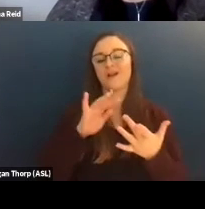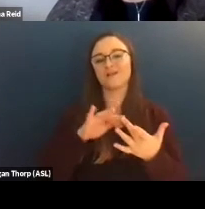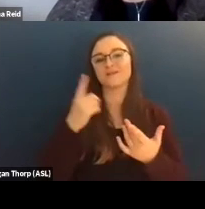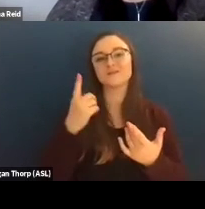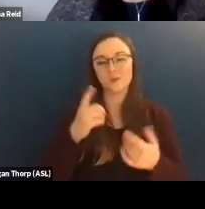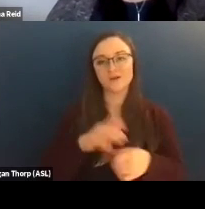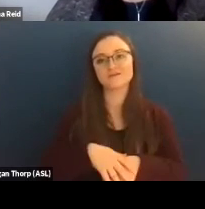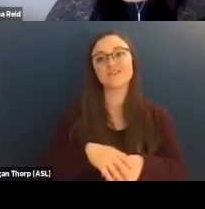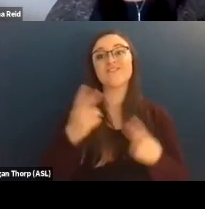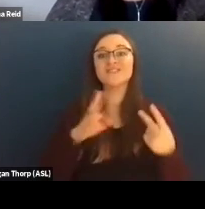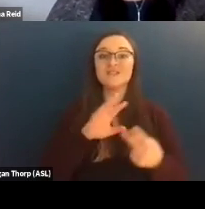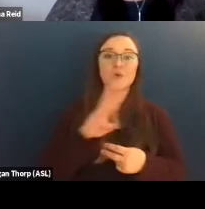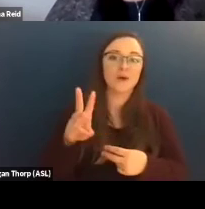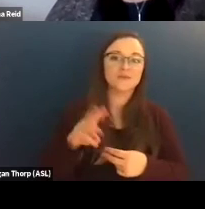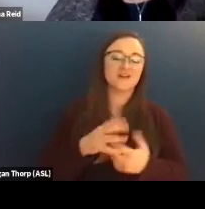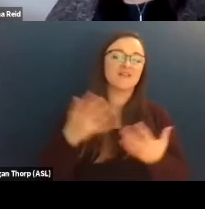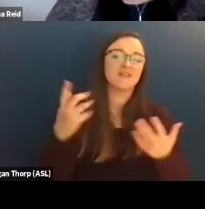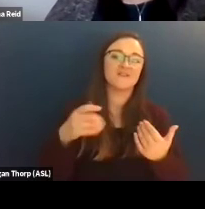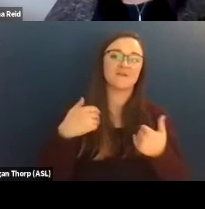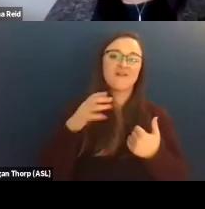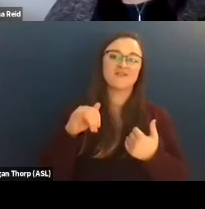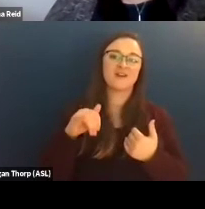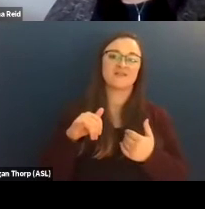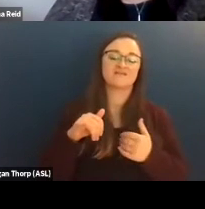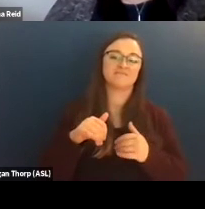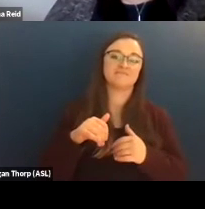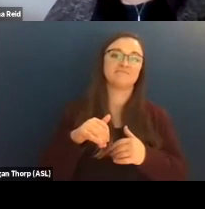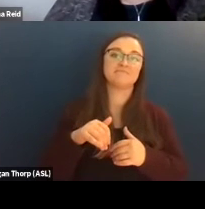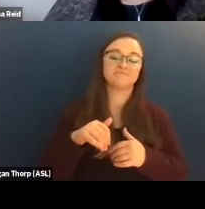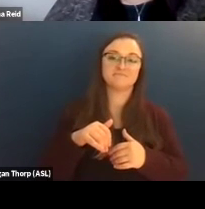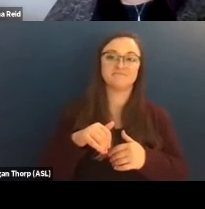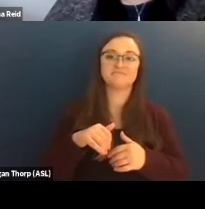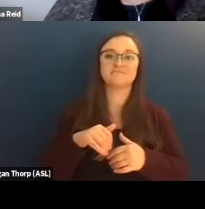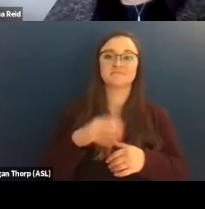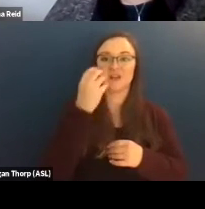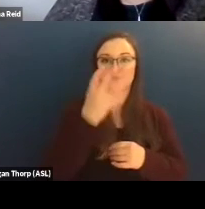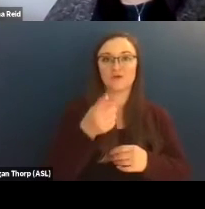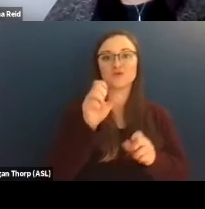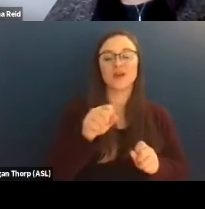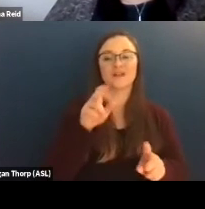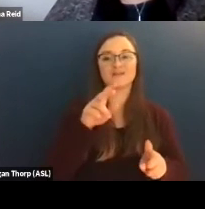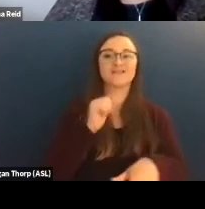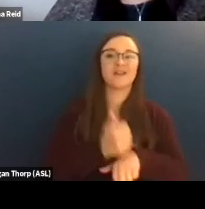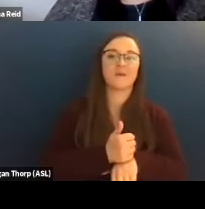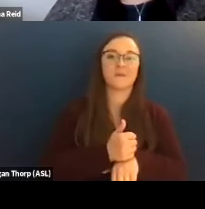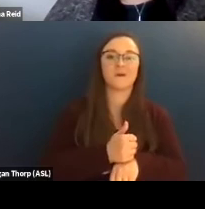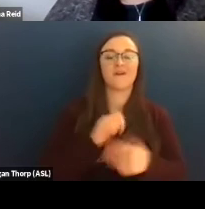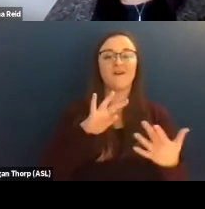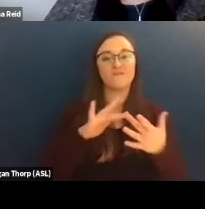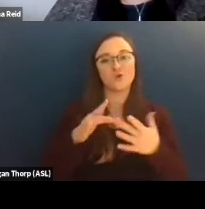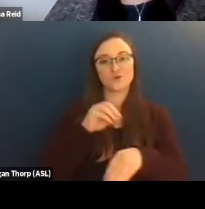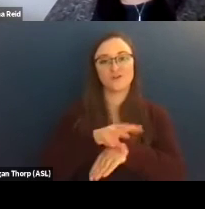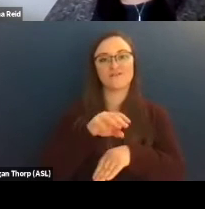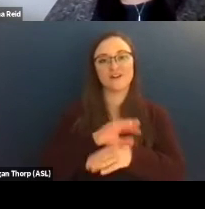to the website, and a lot of them have those notices where you can apply for a virtual advisement session to follow through on